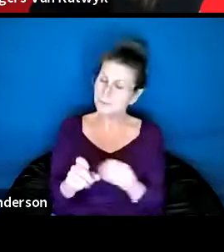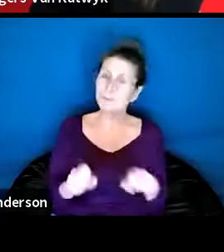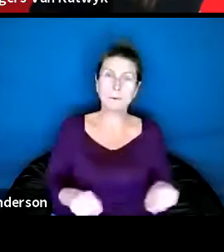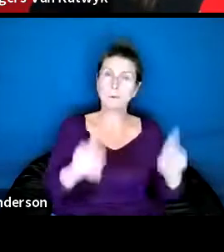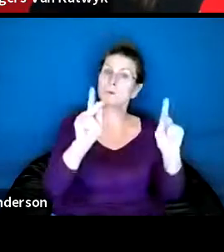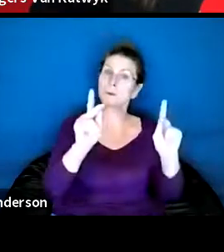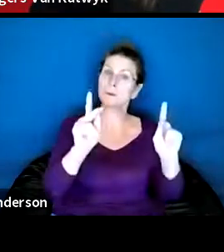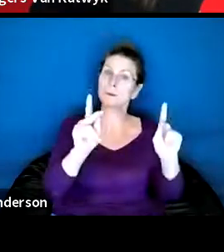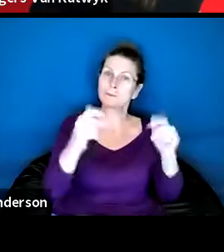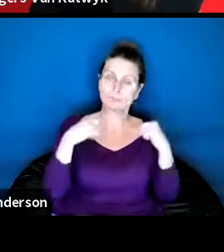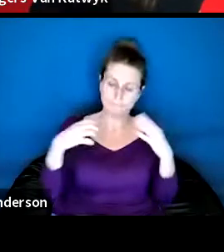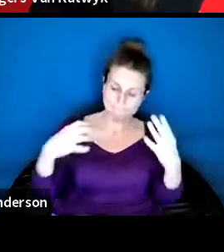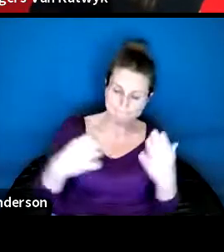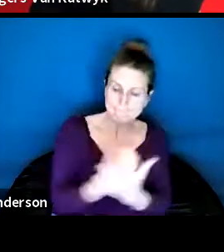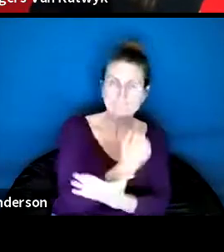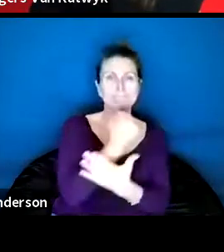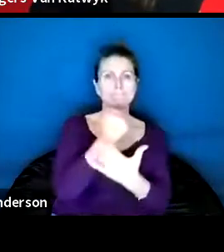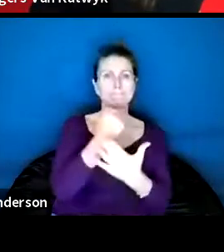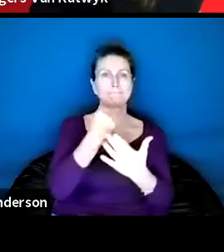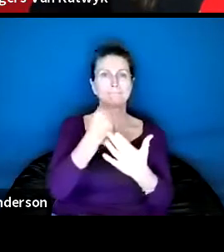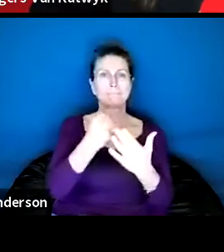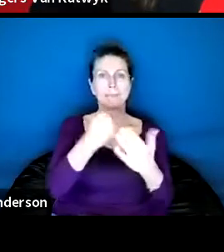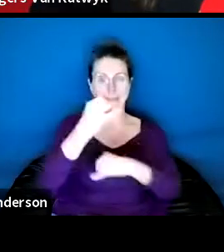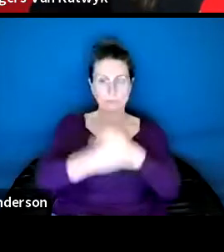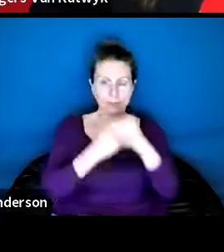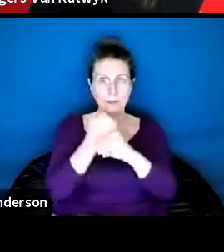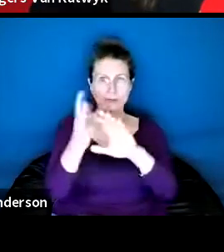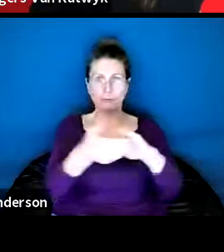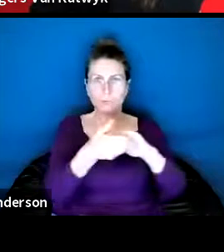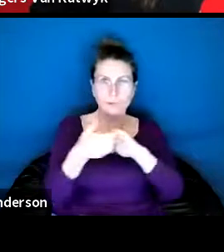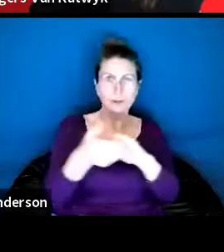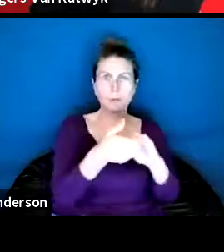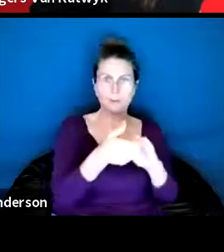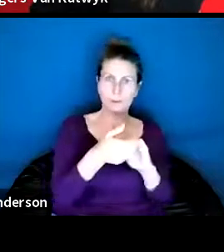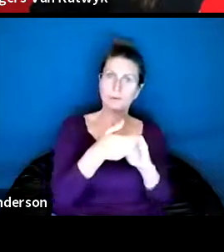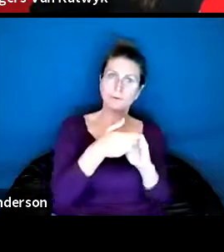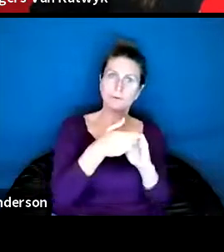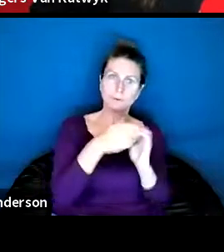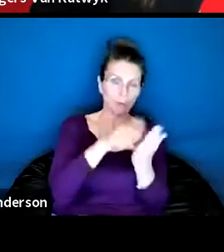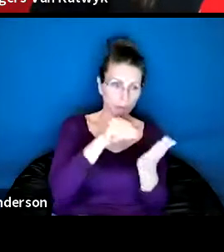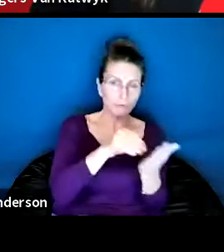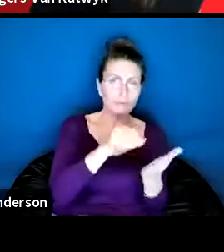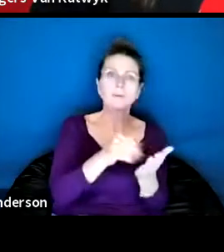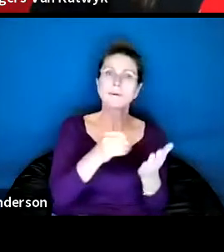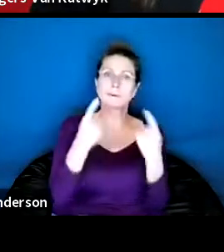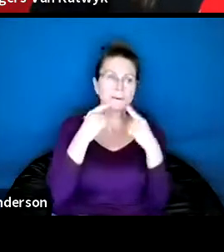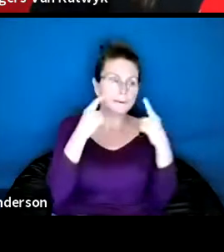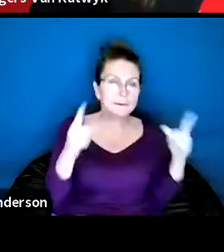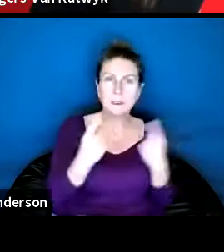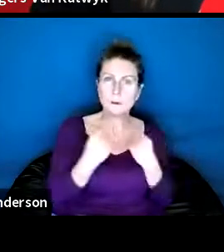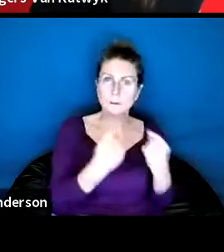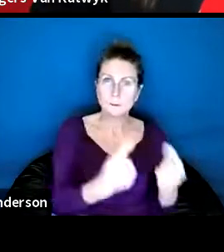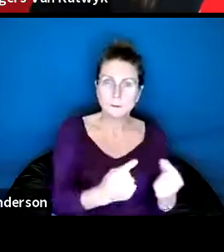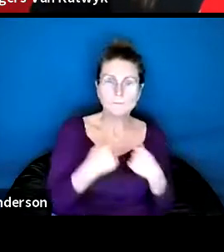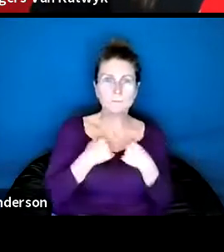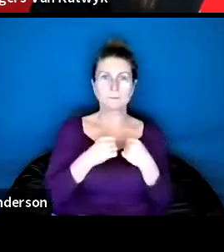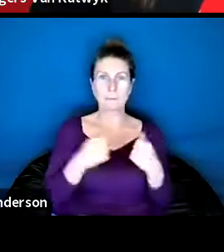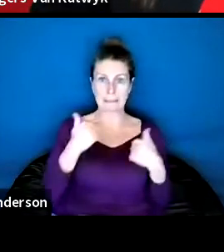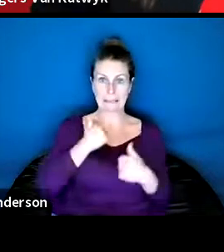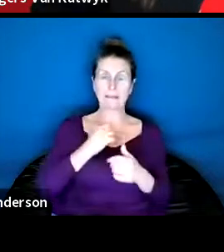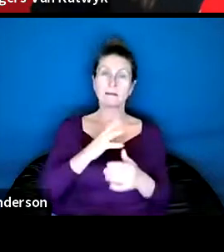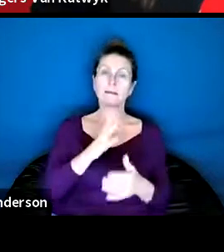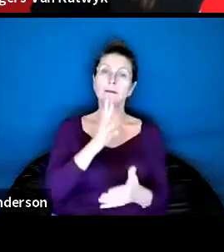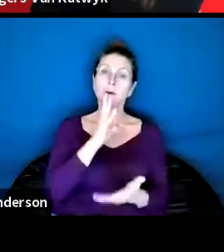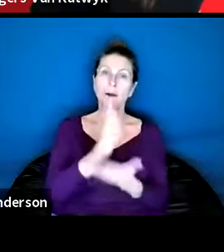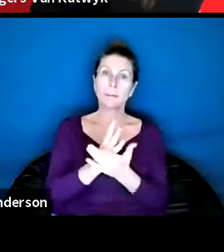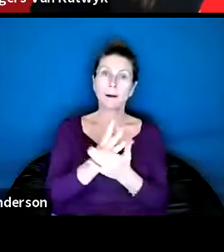momentum being gained through international collaboration. So we've been talking in Canada a lot about rapid diagnostics, which I think some of